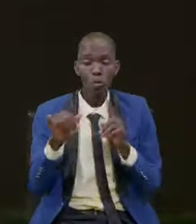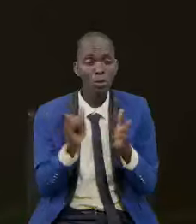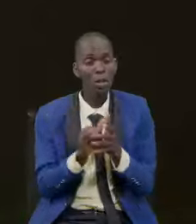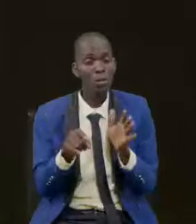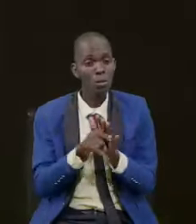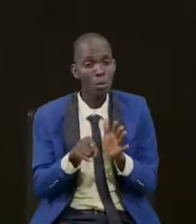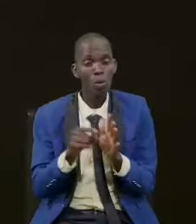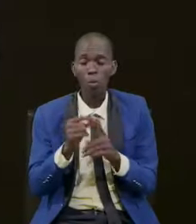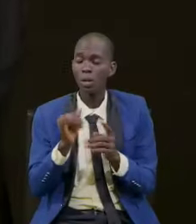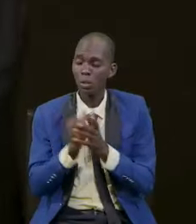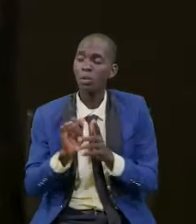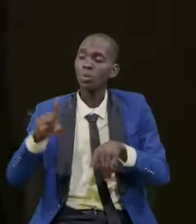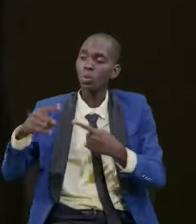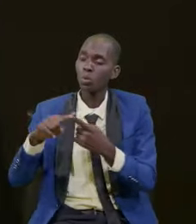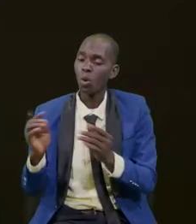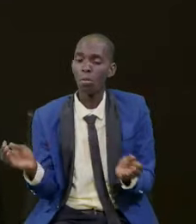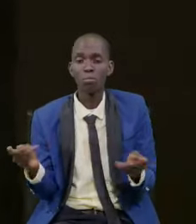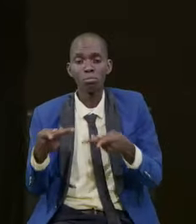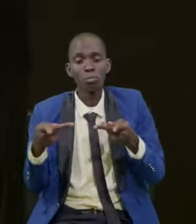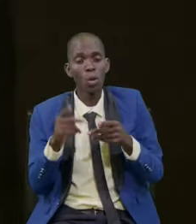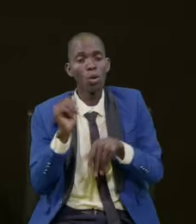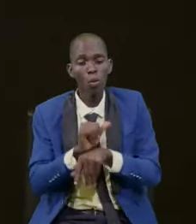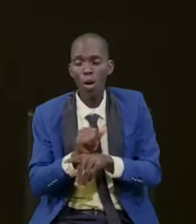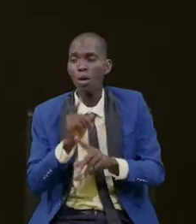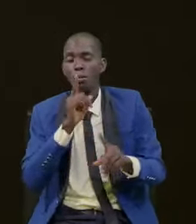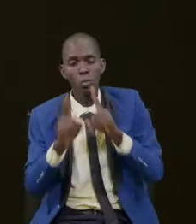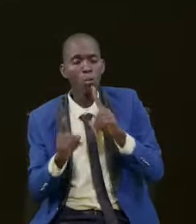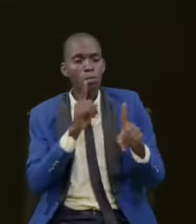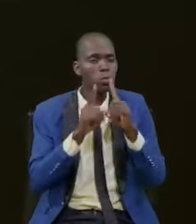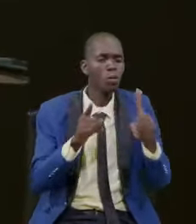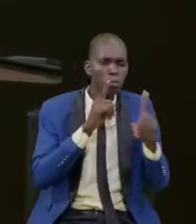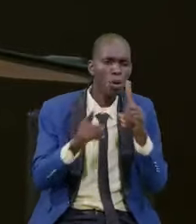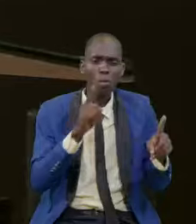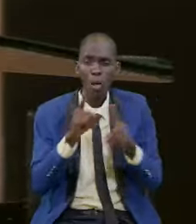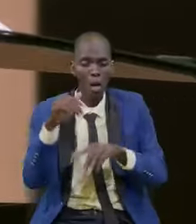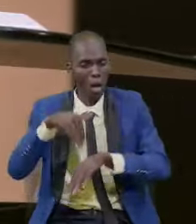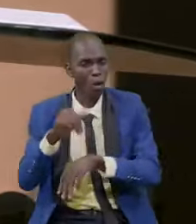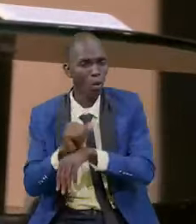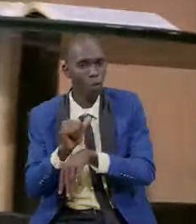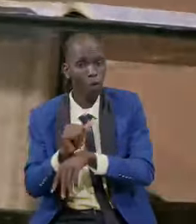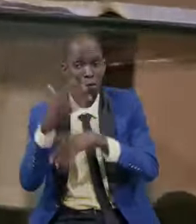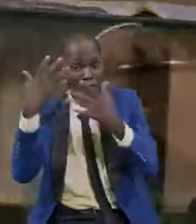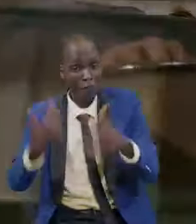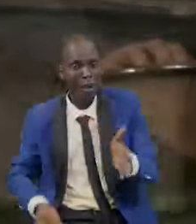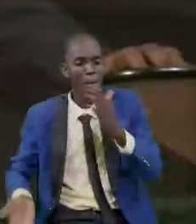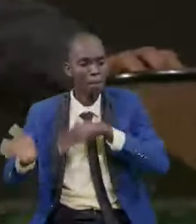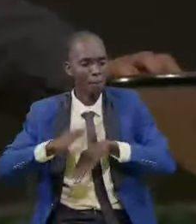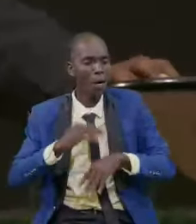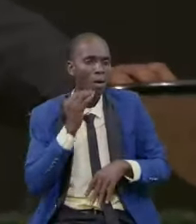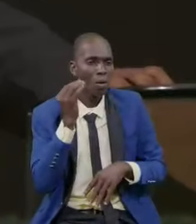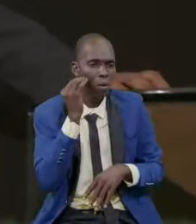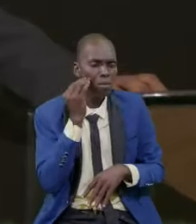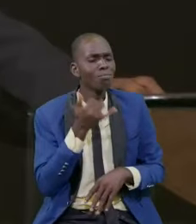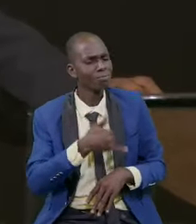from the office, conversation begins again. You just feel